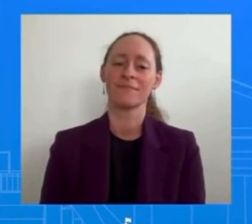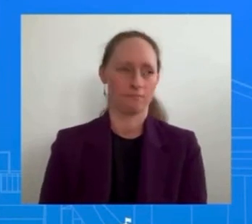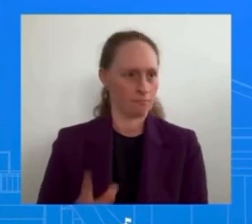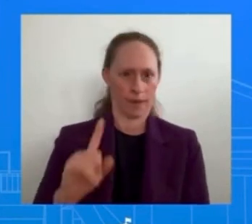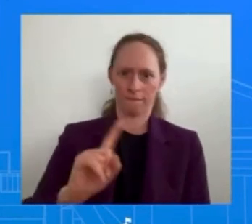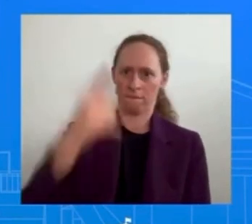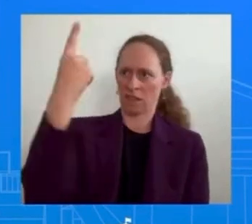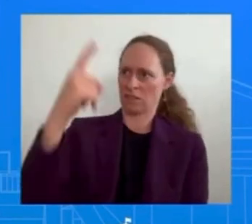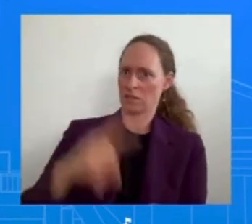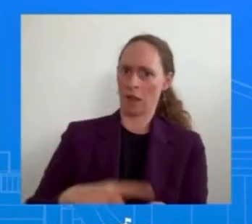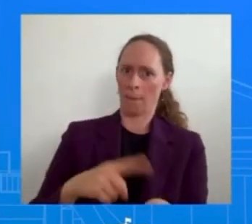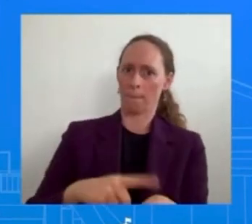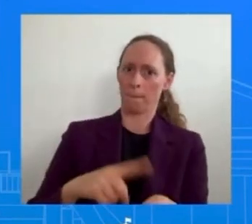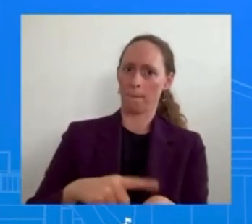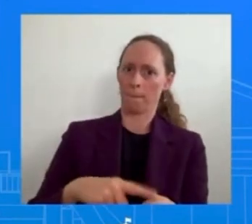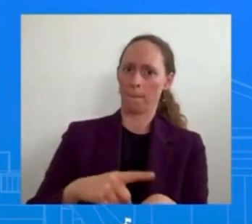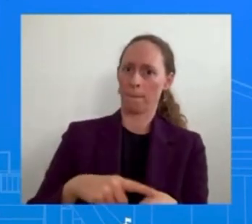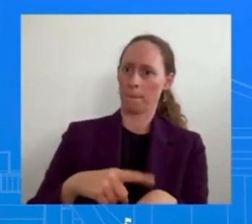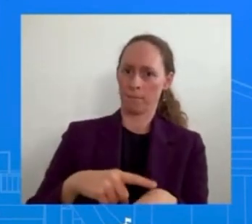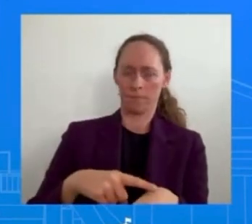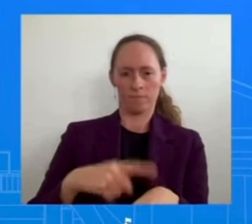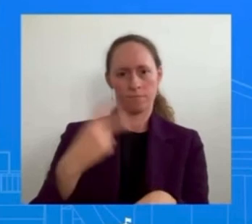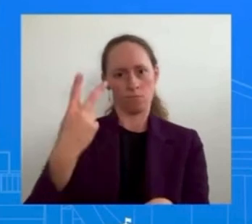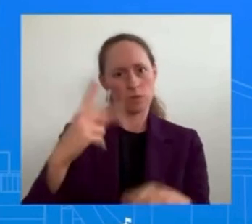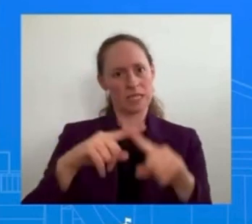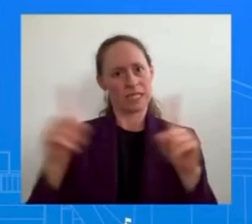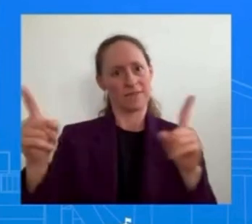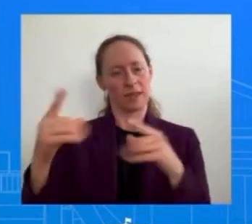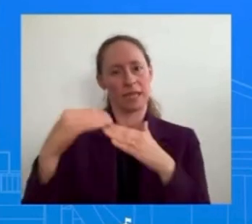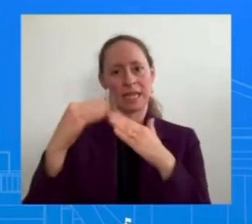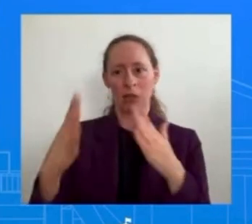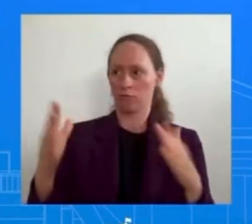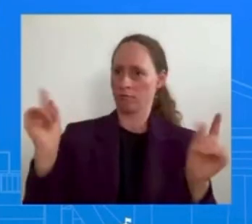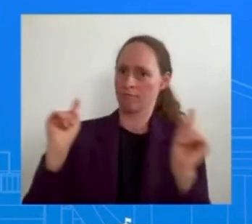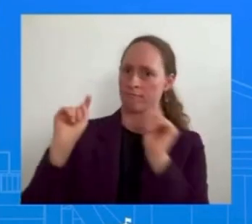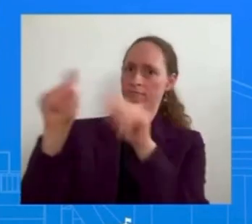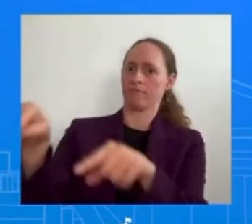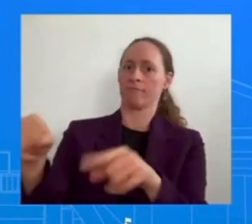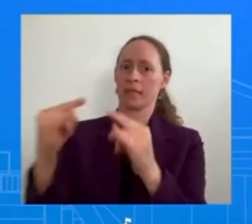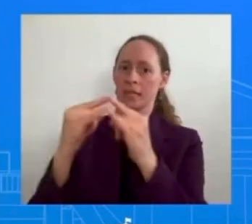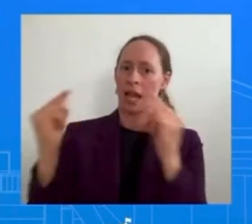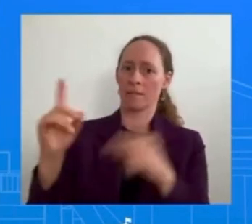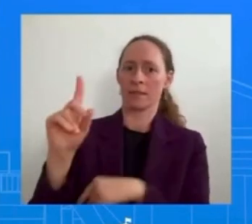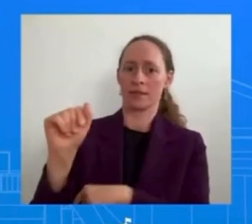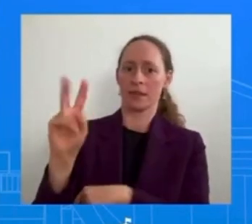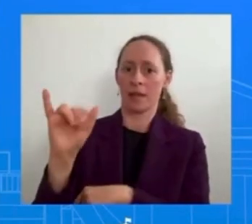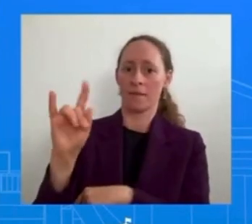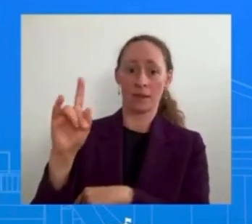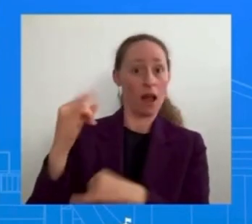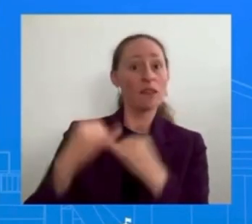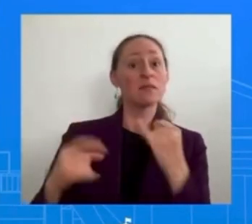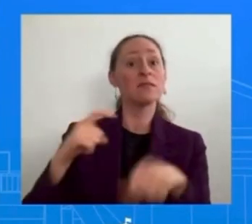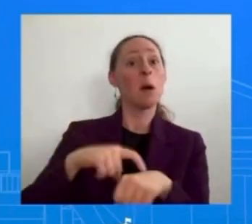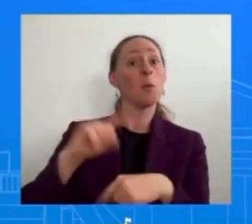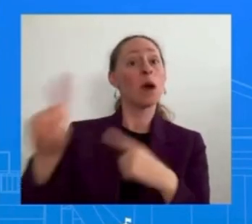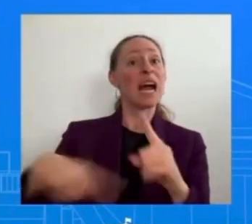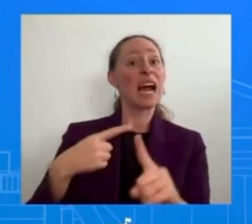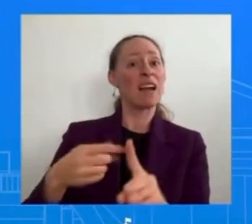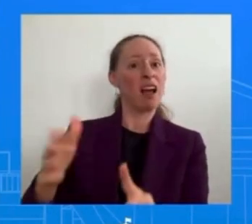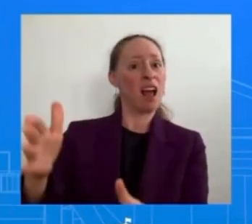any foreign leaders to Camp David, as many of you know, since 2015. So the summit reflects how important these two